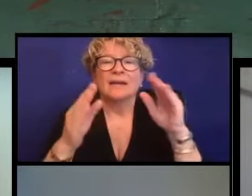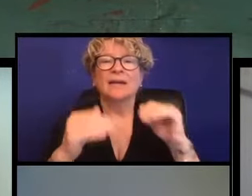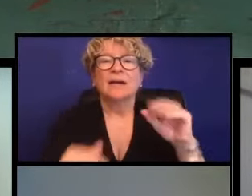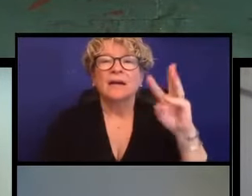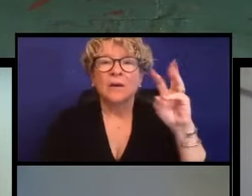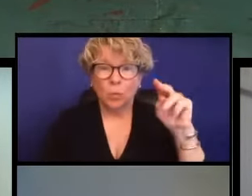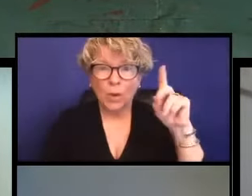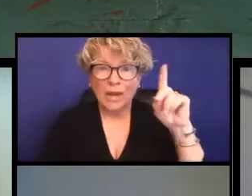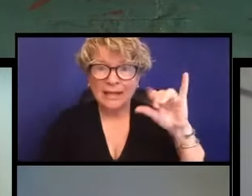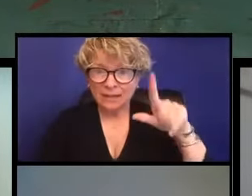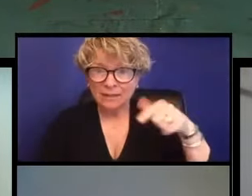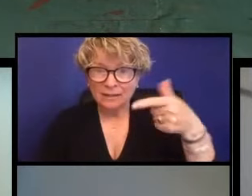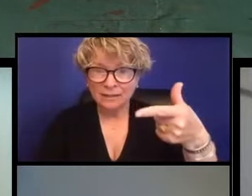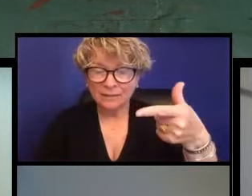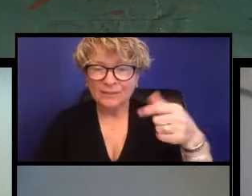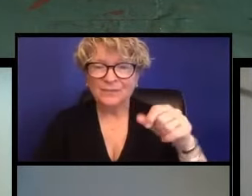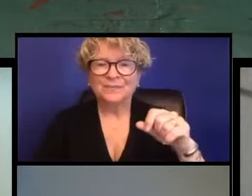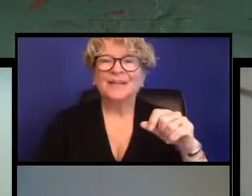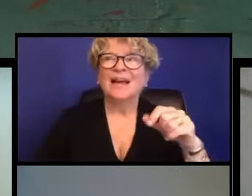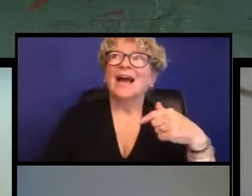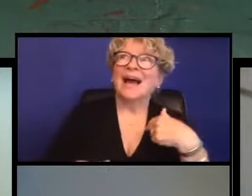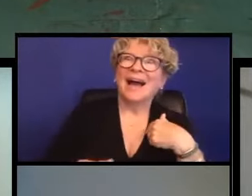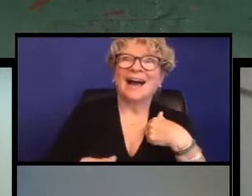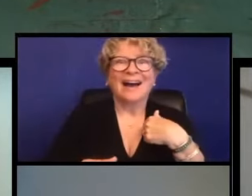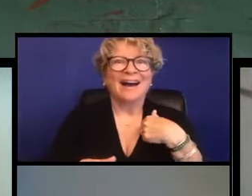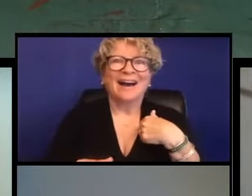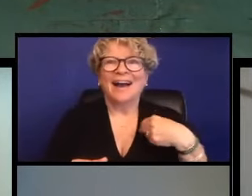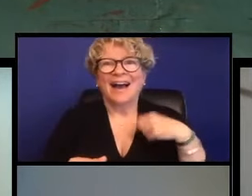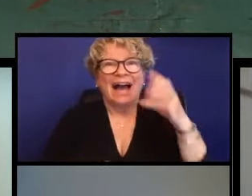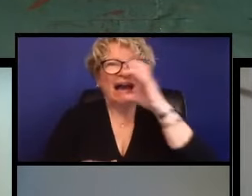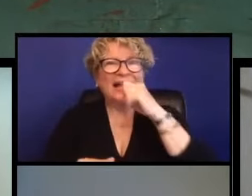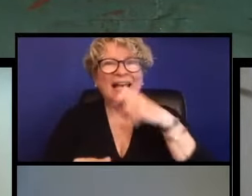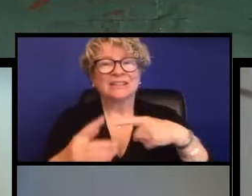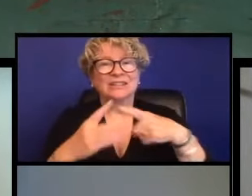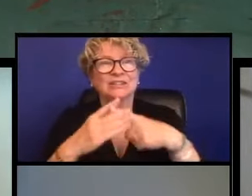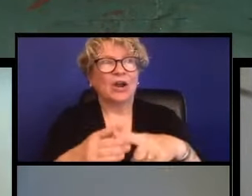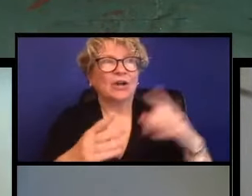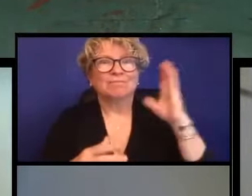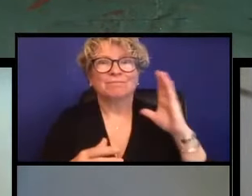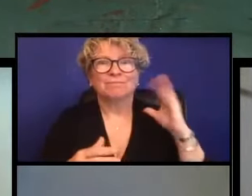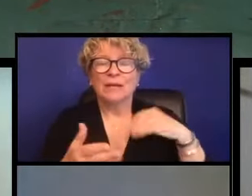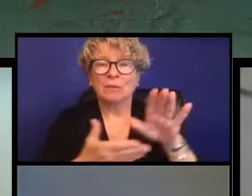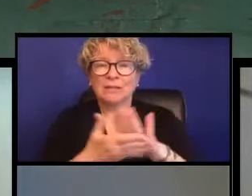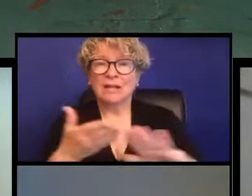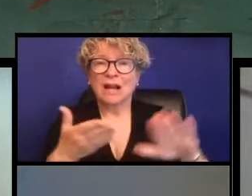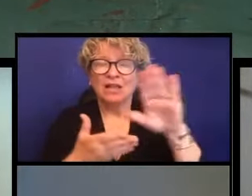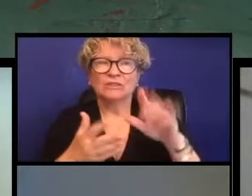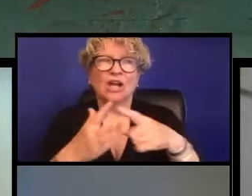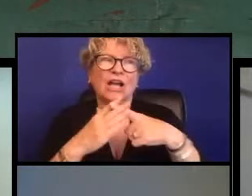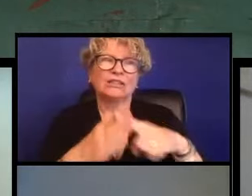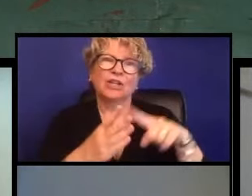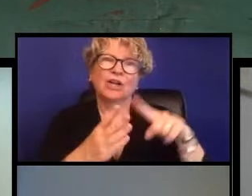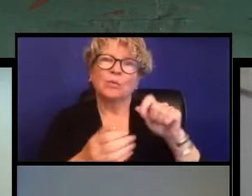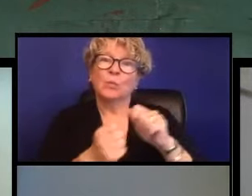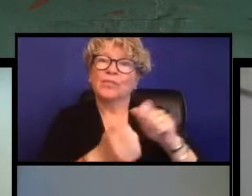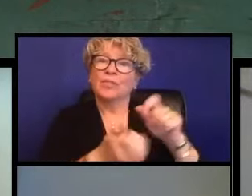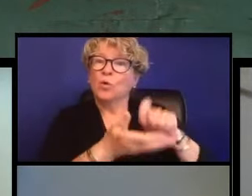I guess it kind of all started when I was in college. I started working as a writing tutor,